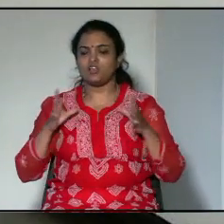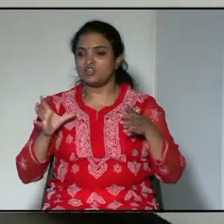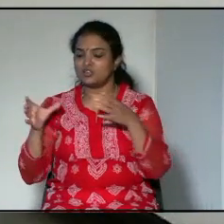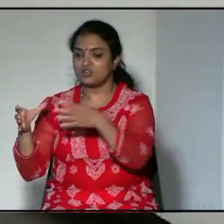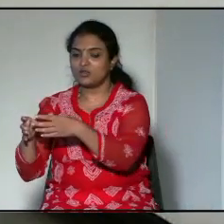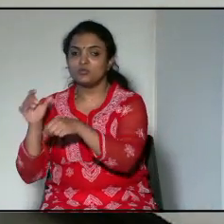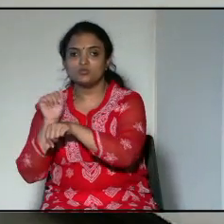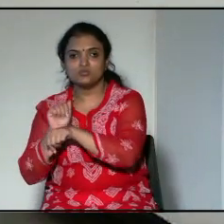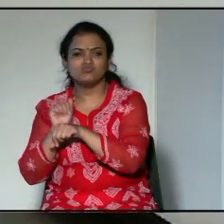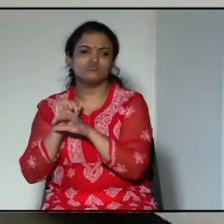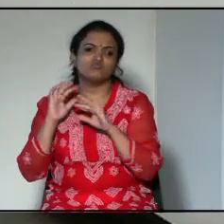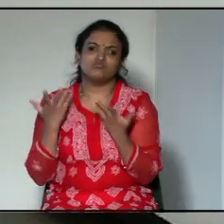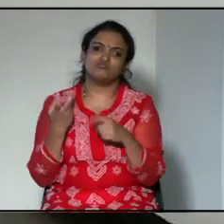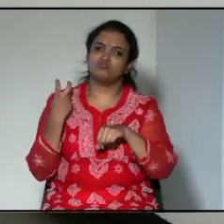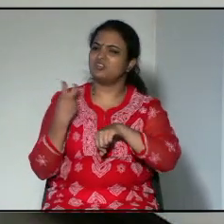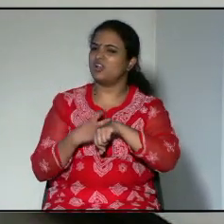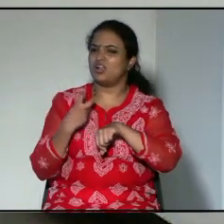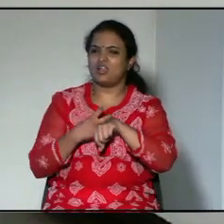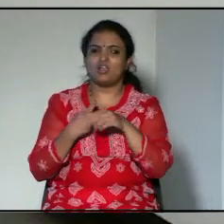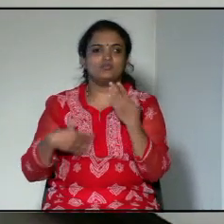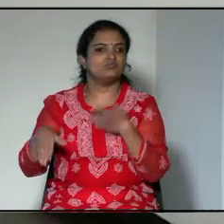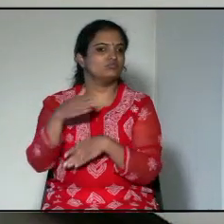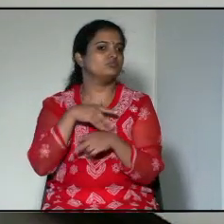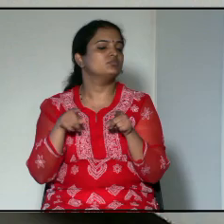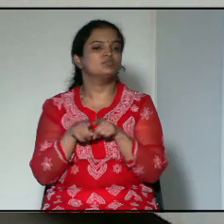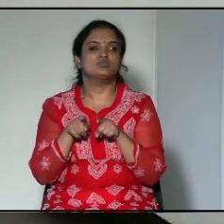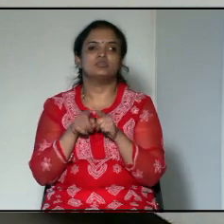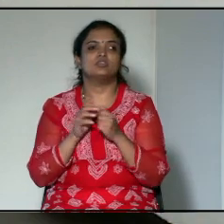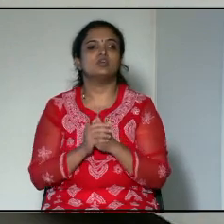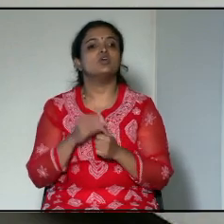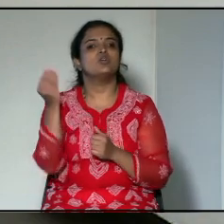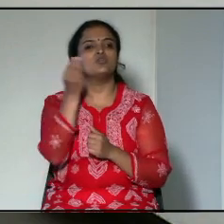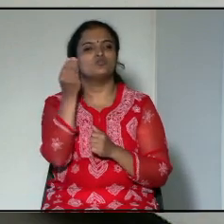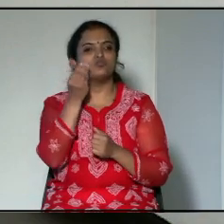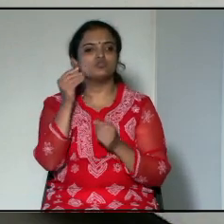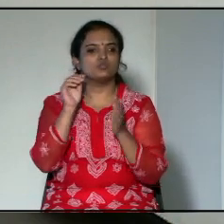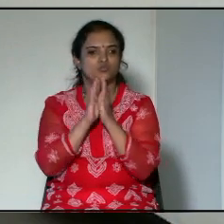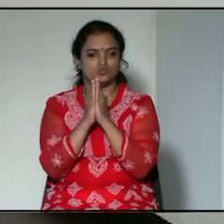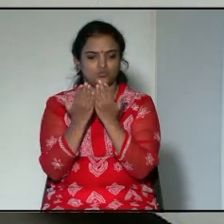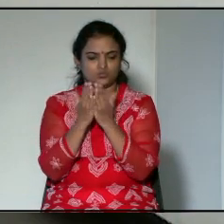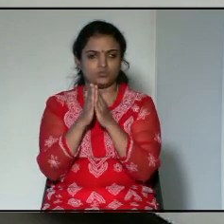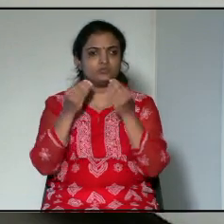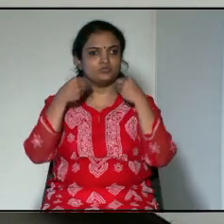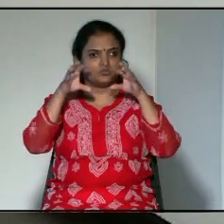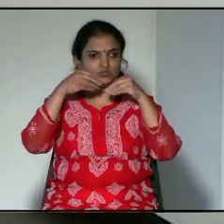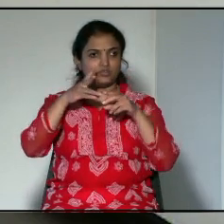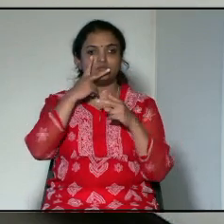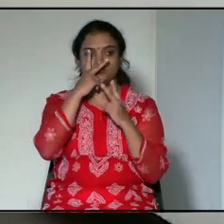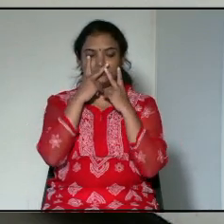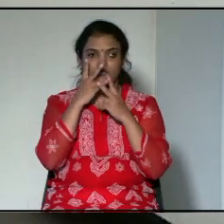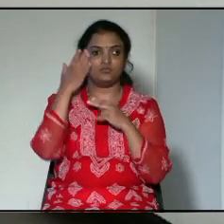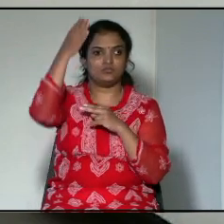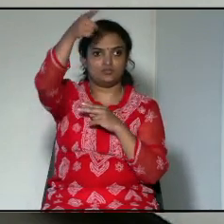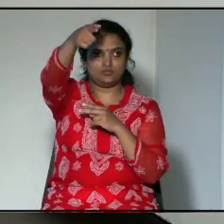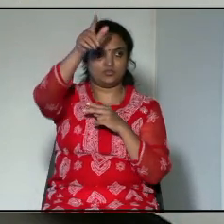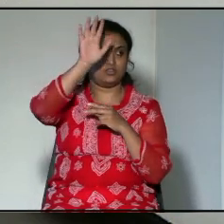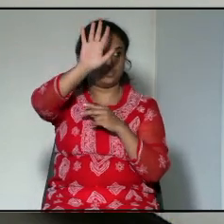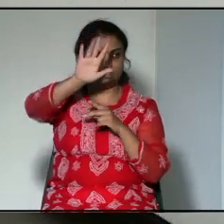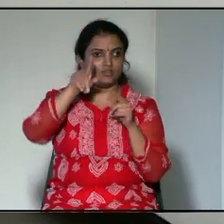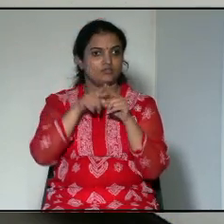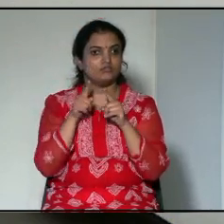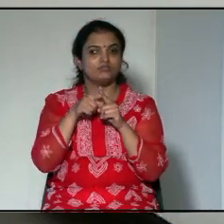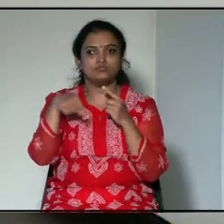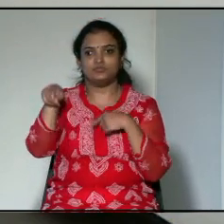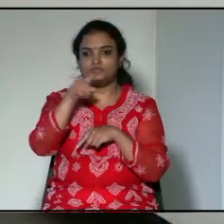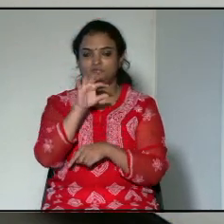and resilience in her life story. A few copies are available for sale right outside, so please make sure you pick up a